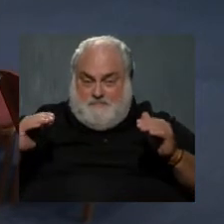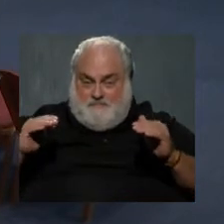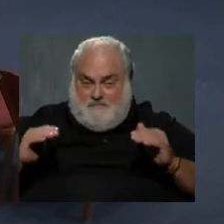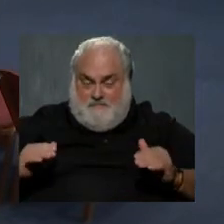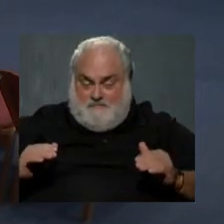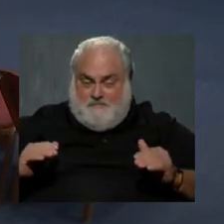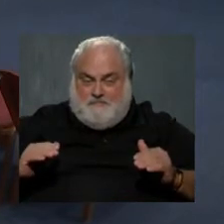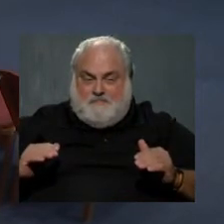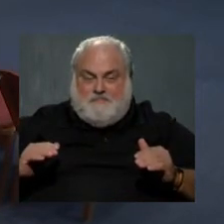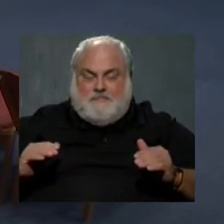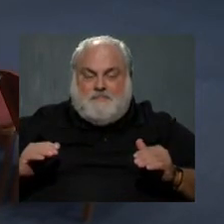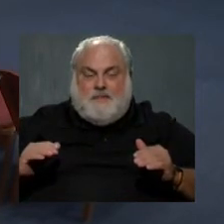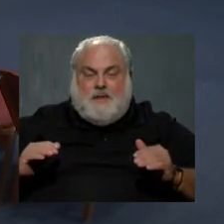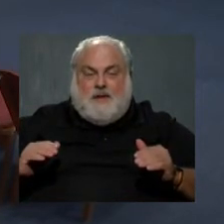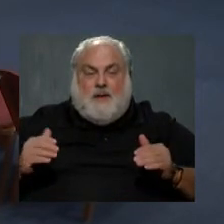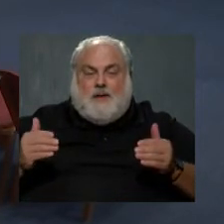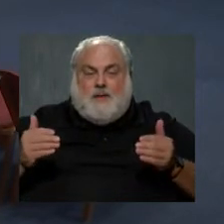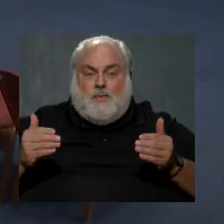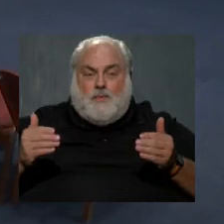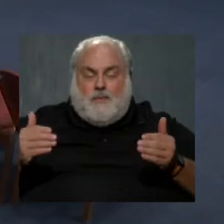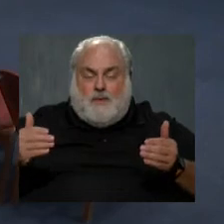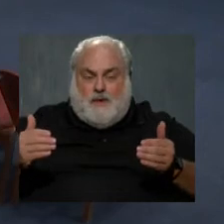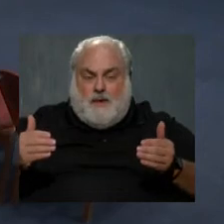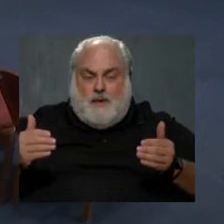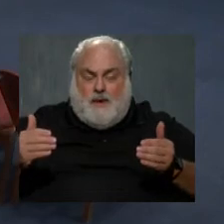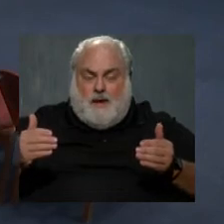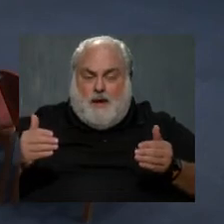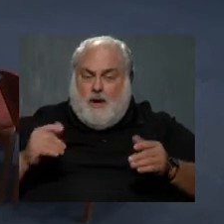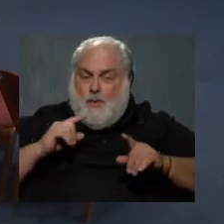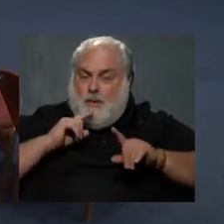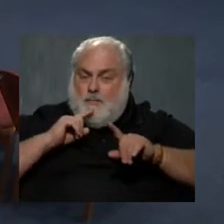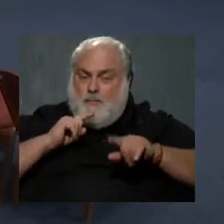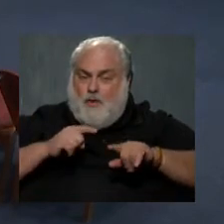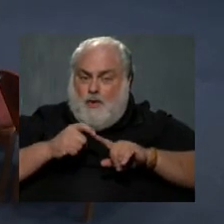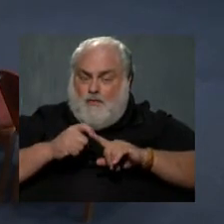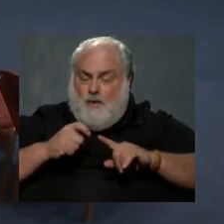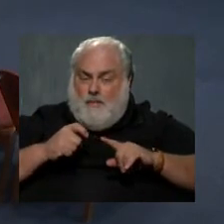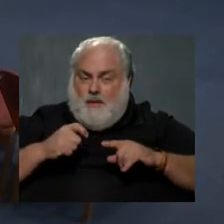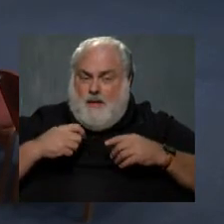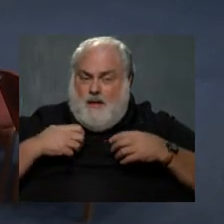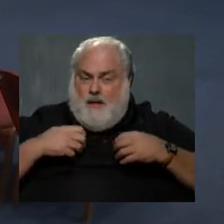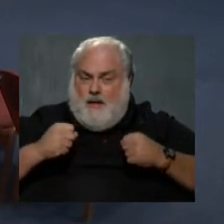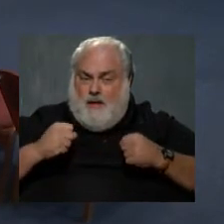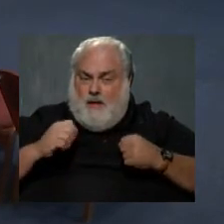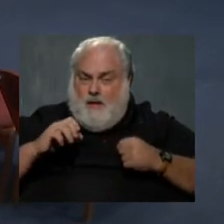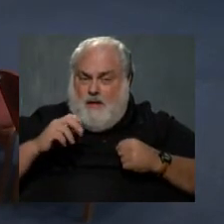Seeing no questions on those items, I think we have a report.